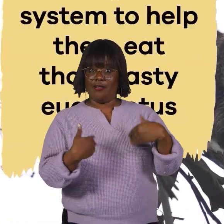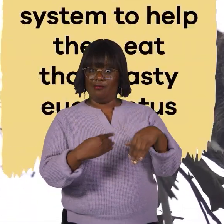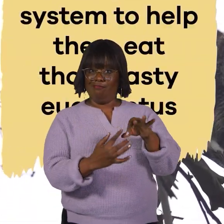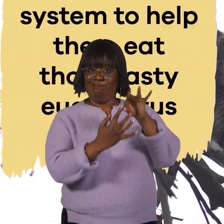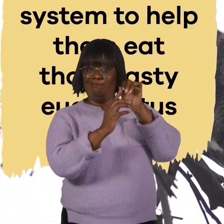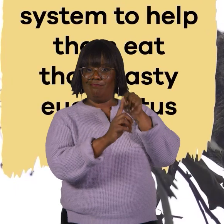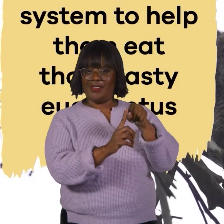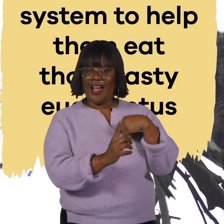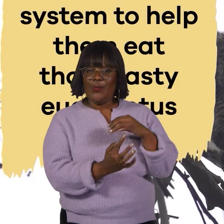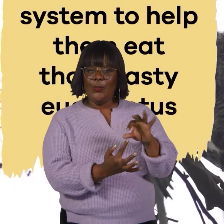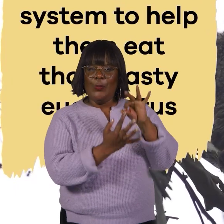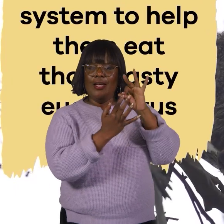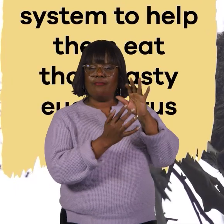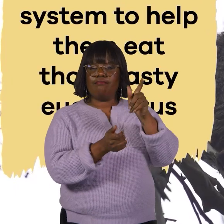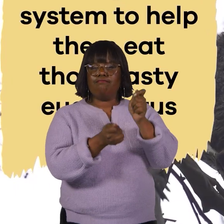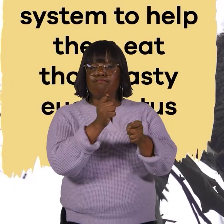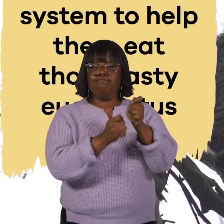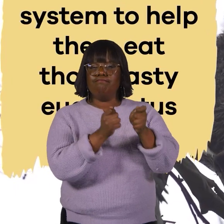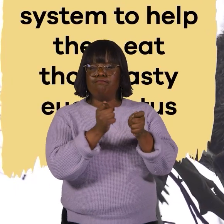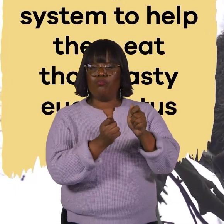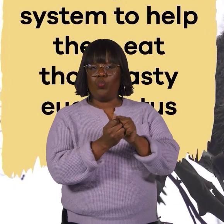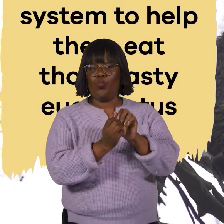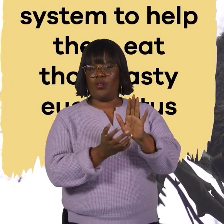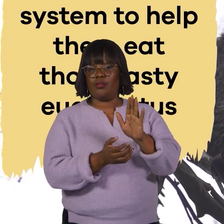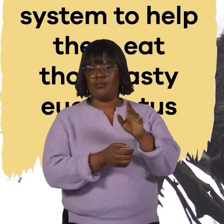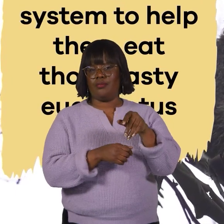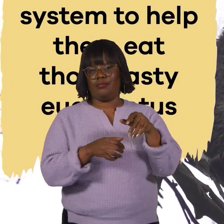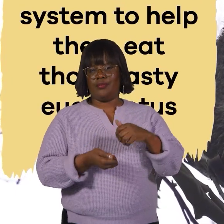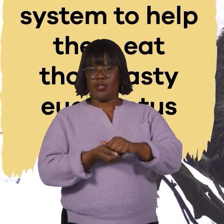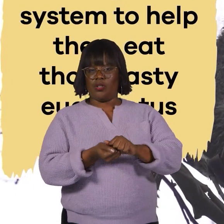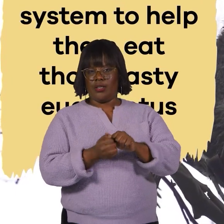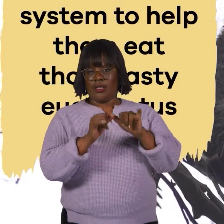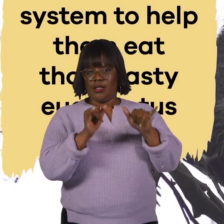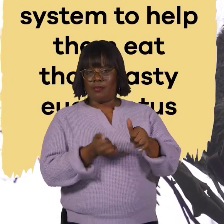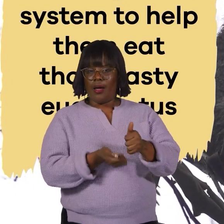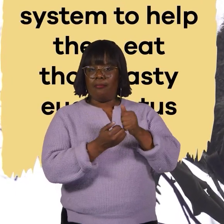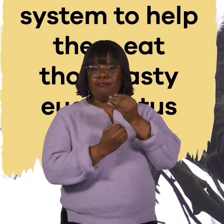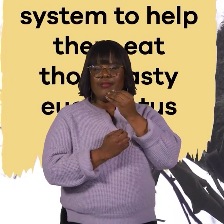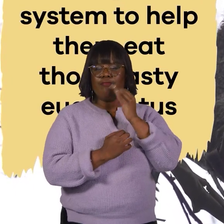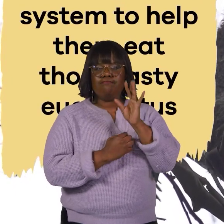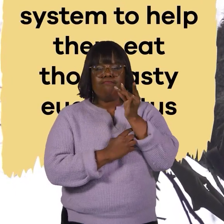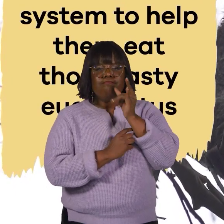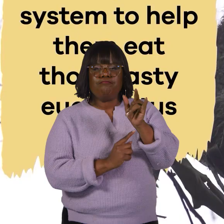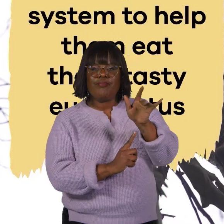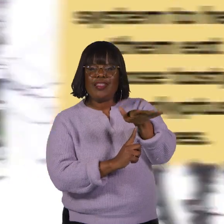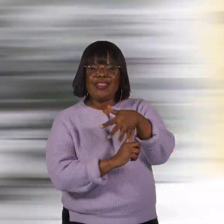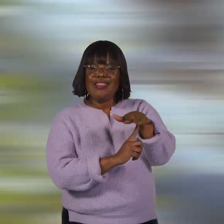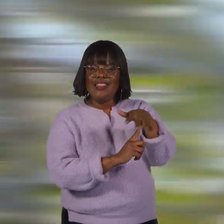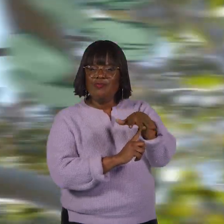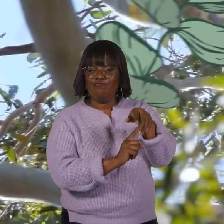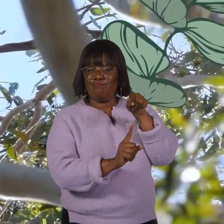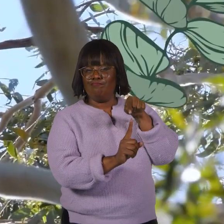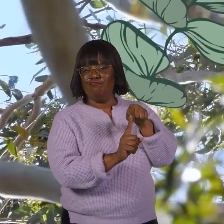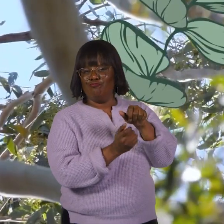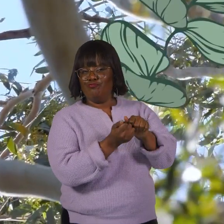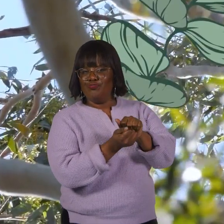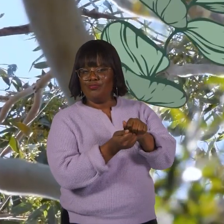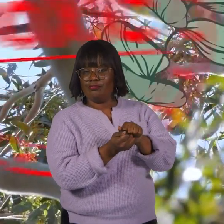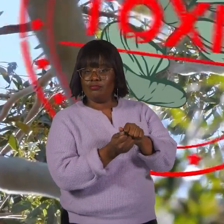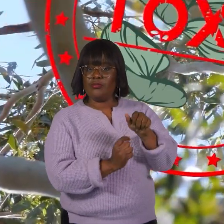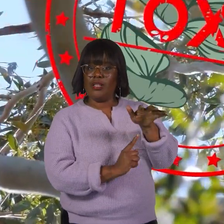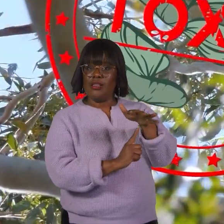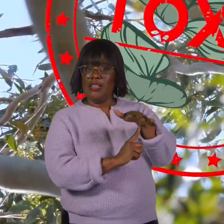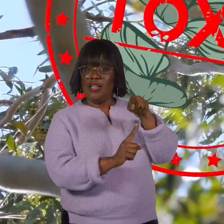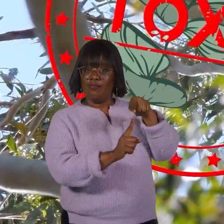they have a unique adaptation in their digestive system to help them eat those tasty eucalyptus leaves. These leaves